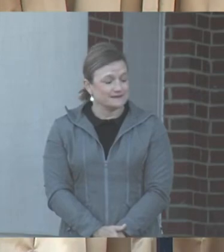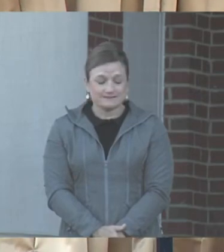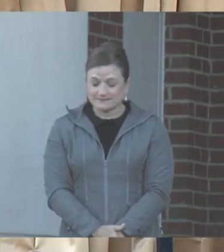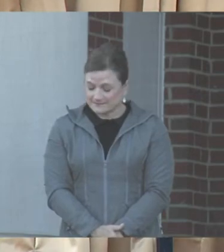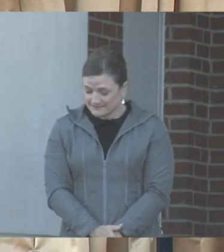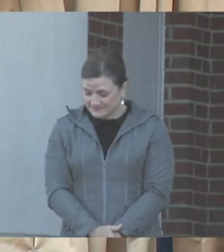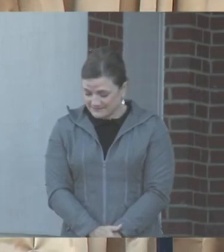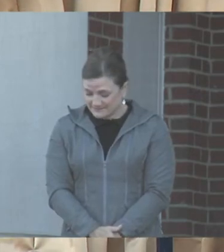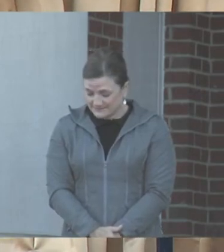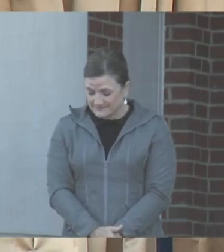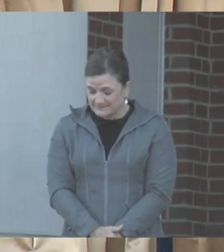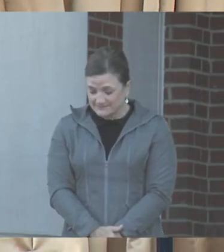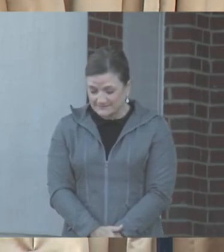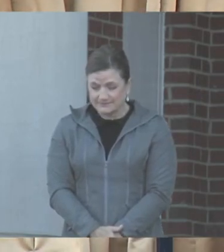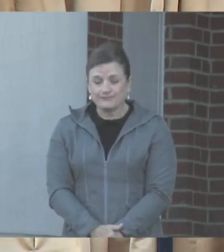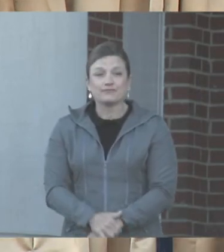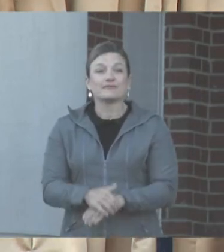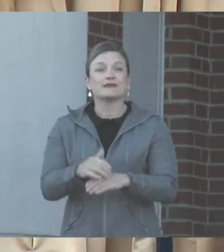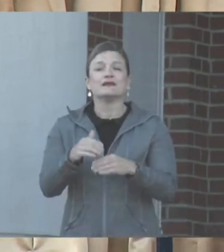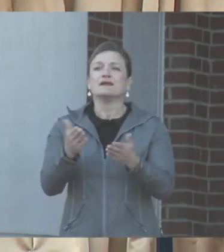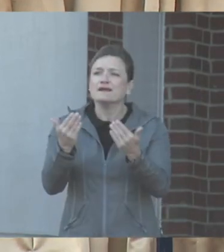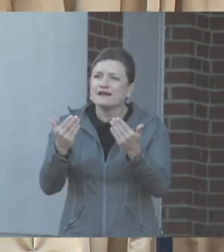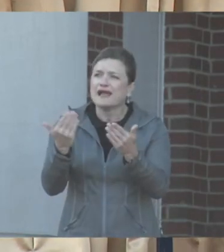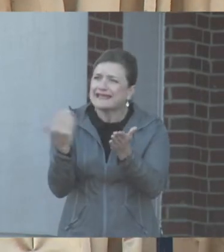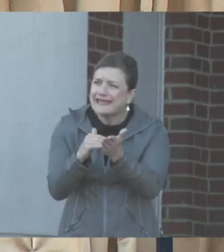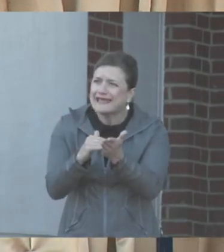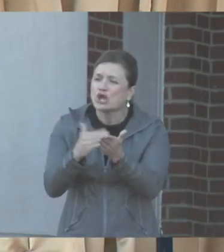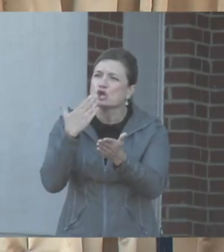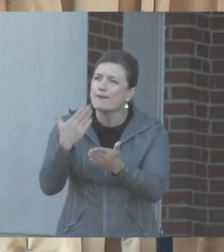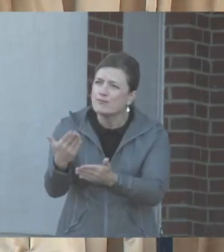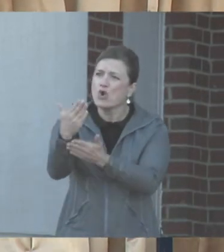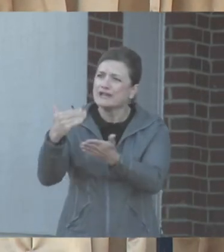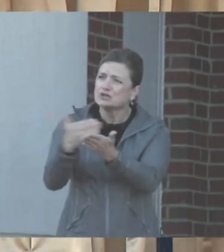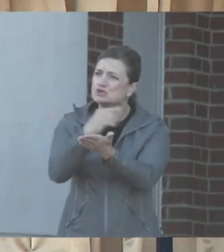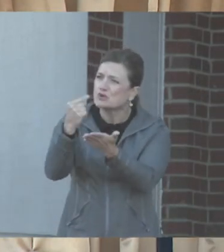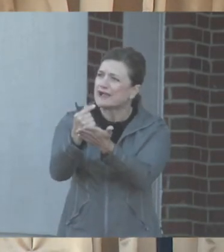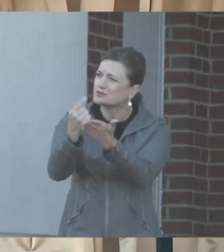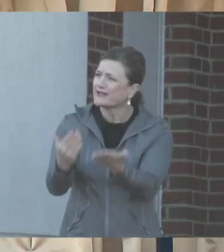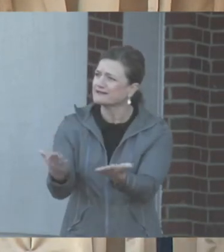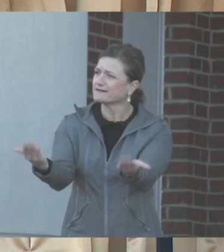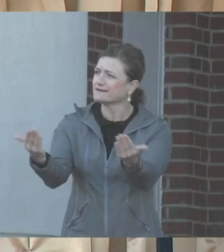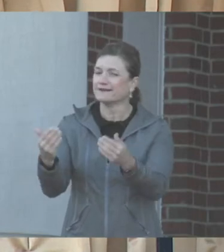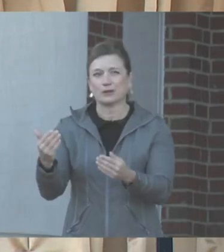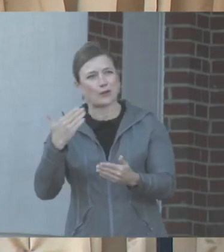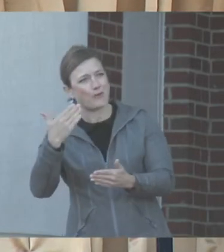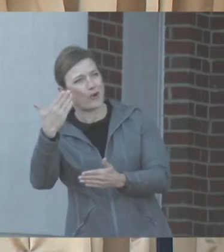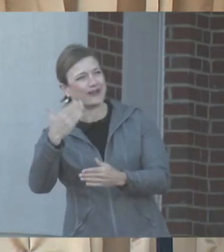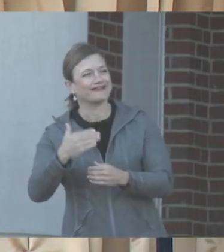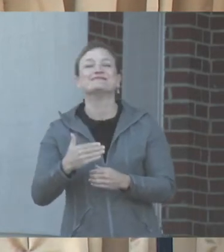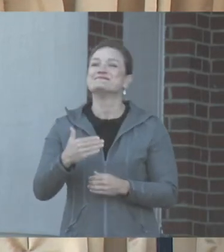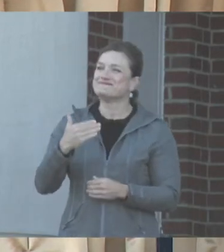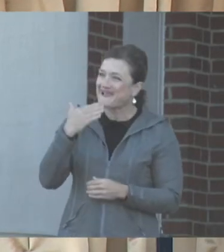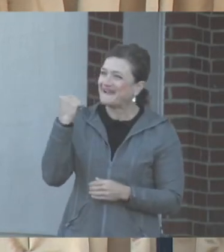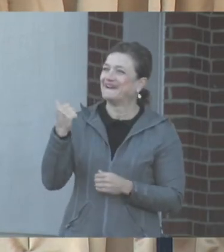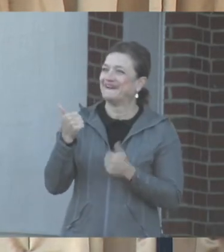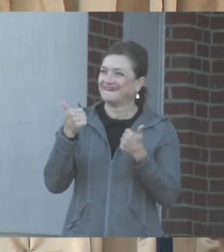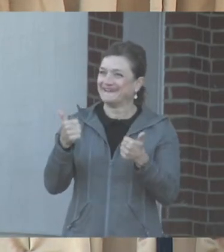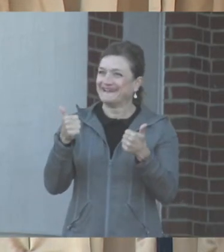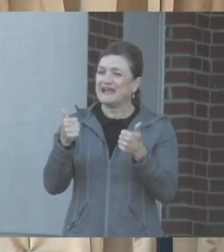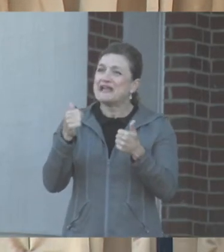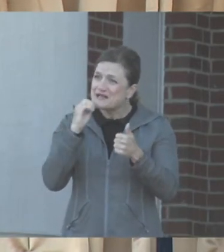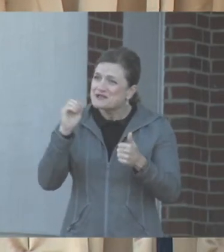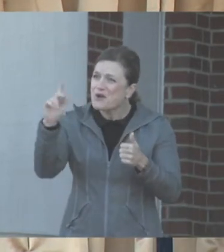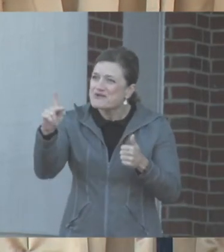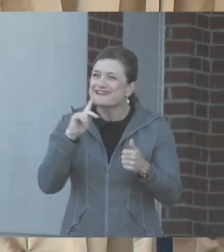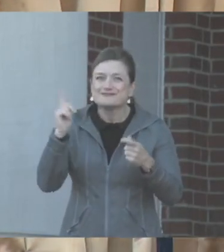Well, this is your celebration, so we'll try that again. Good morning, new graduates. There we go. It's okay to celebrate